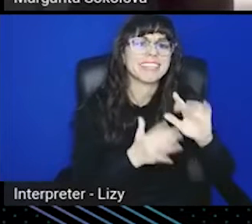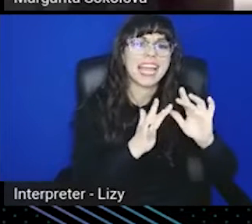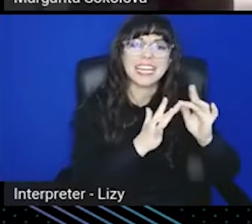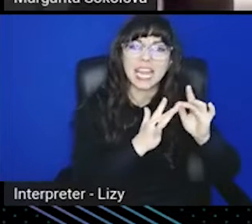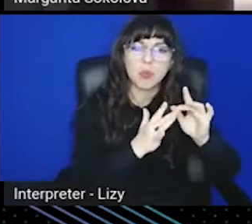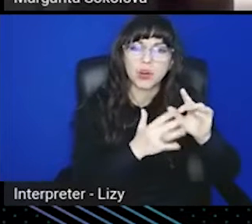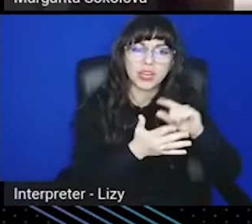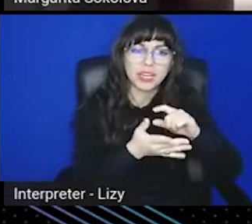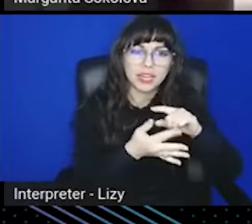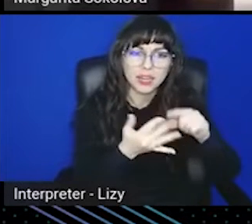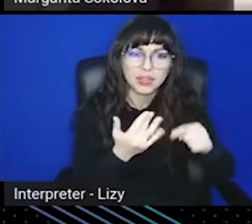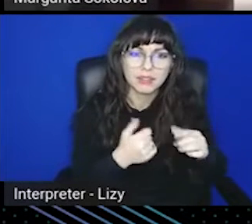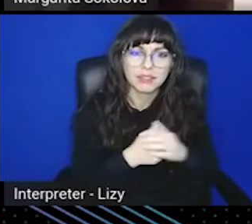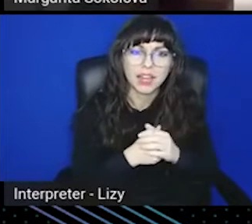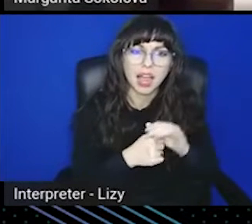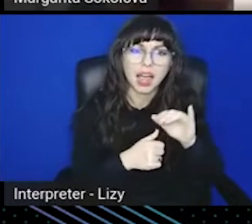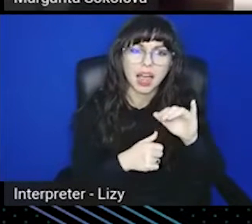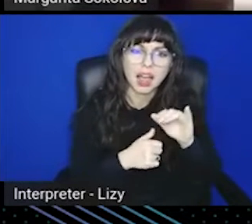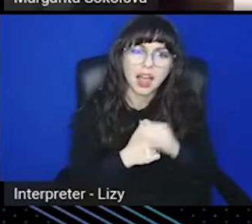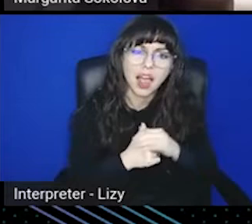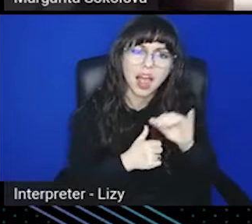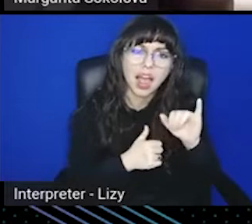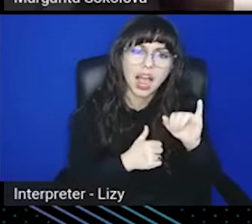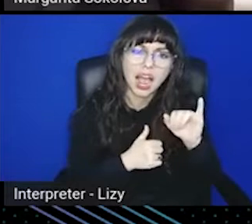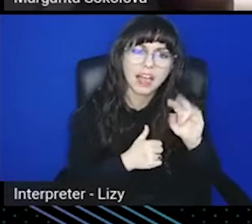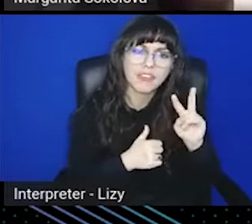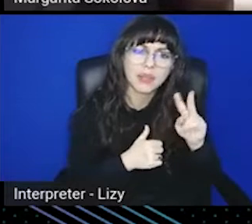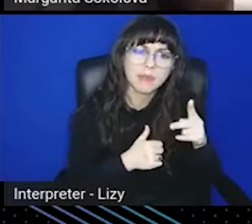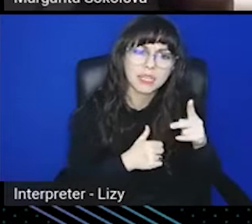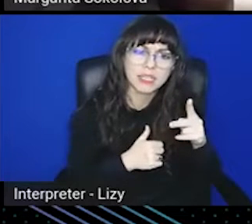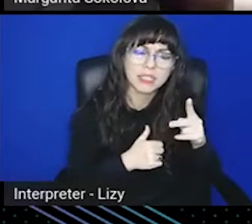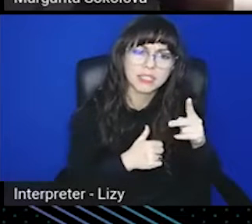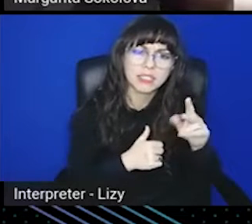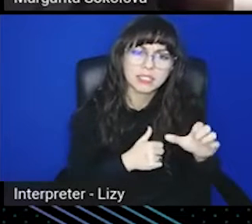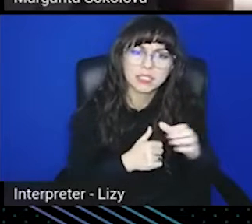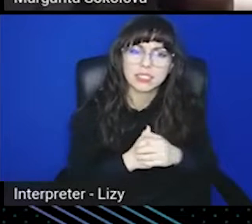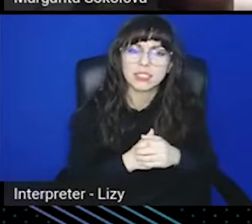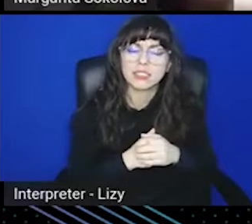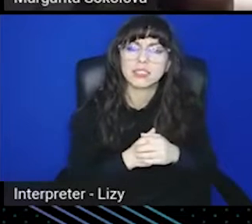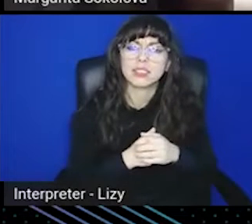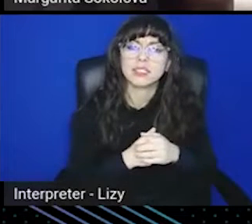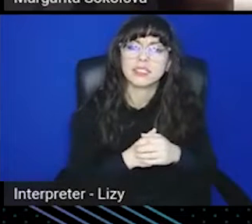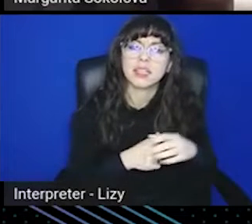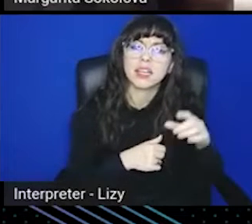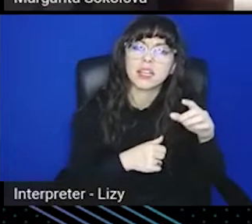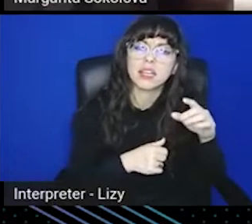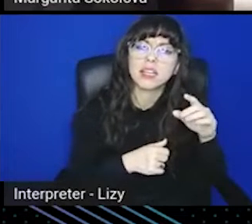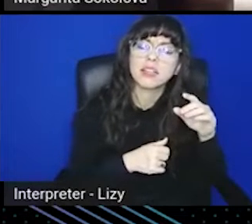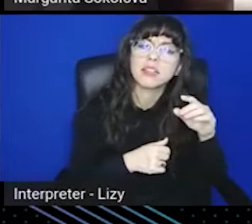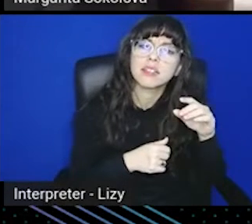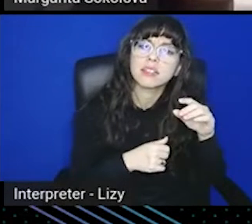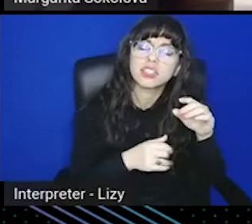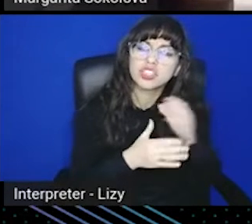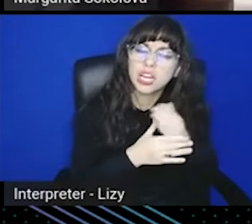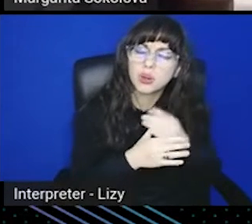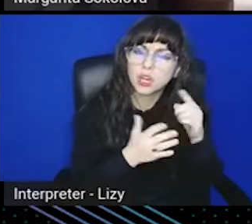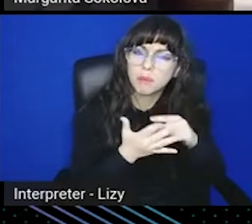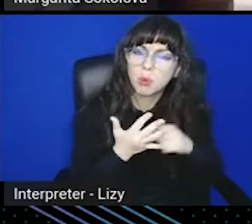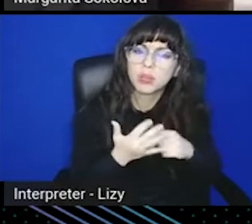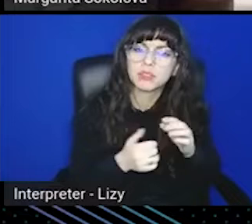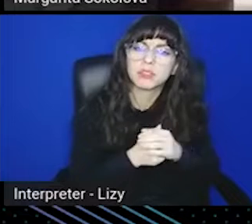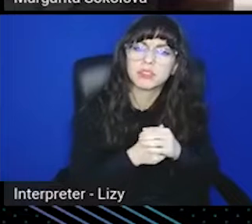my VPC and my subnets. It also contains a shared cell-signed TLS certificate that I'll use for all of my